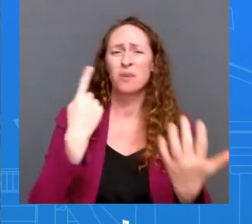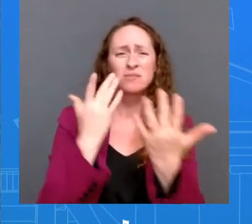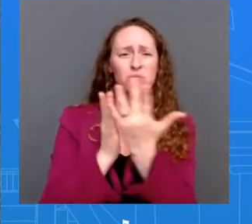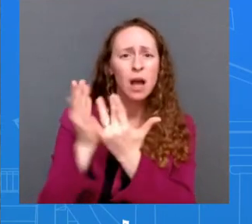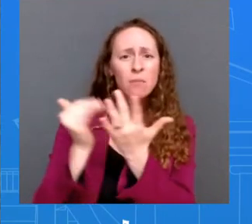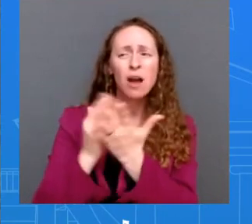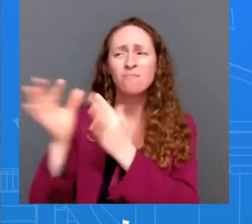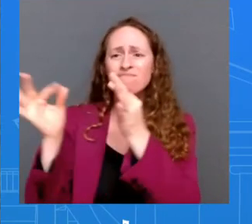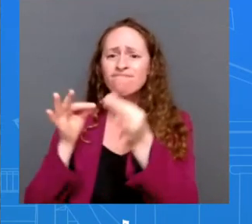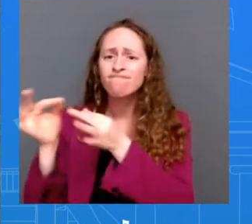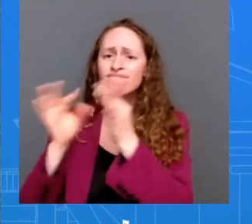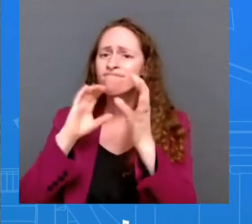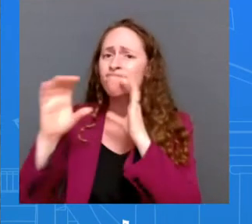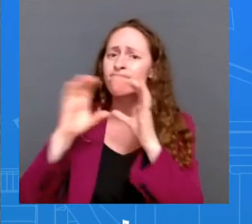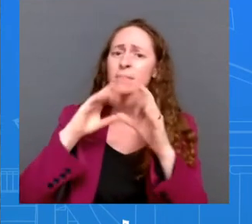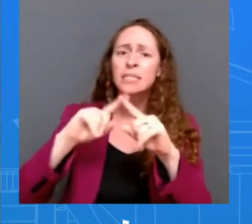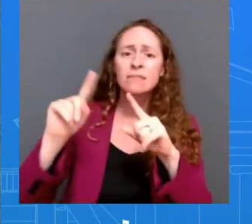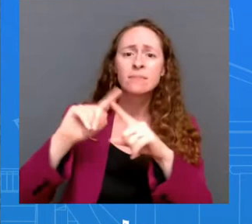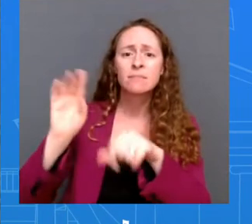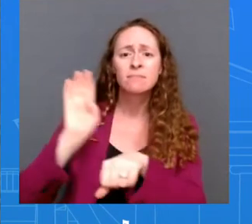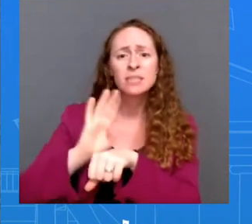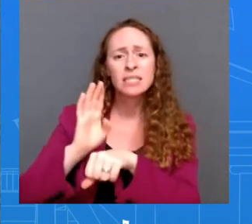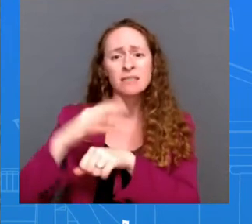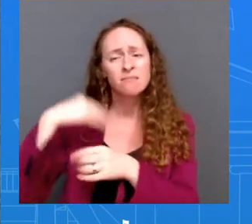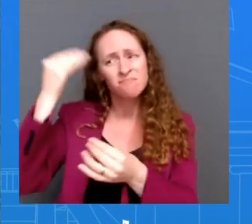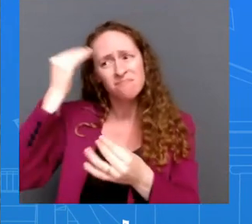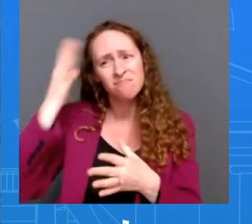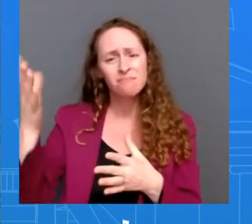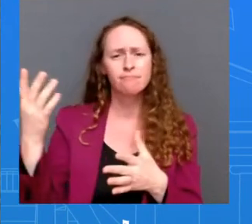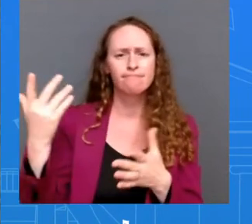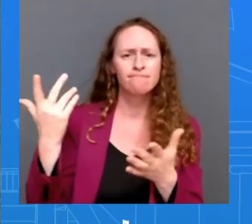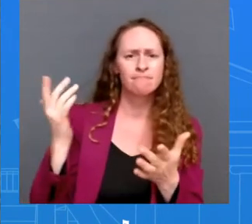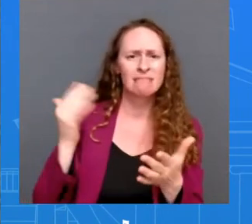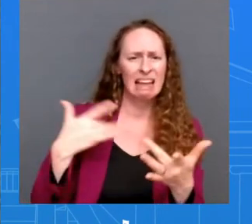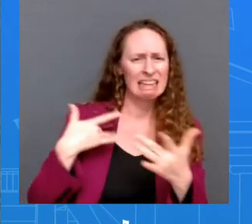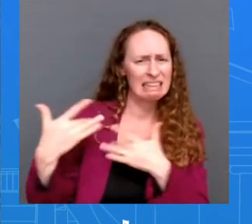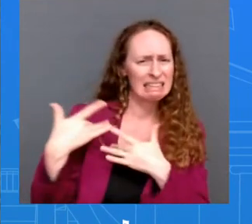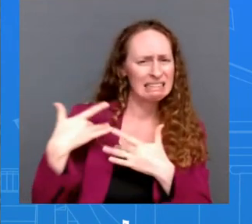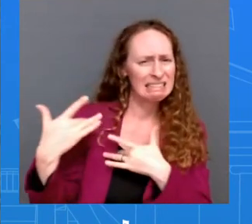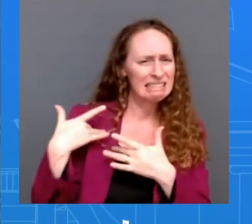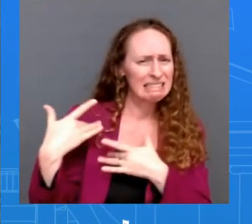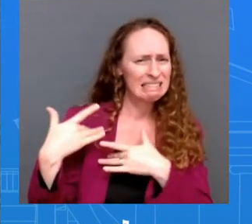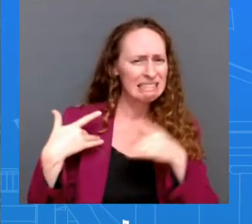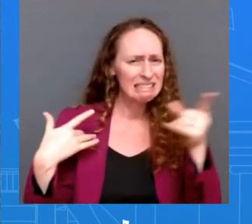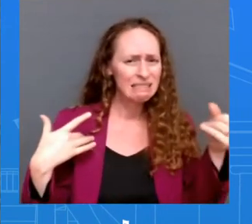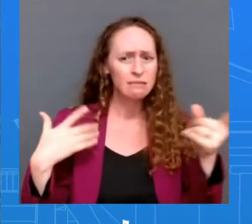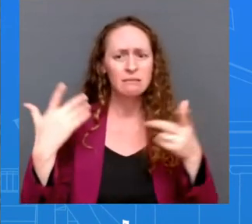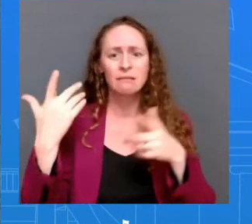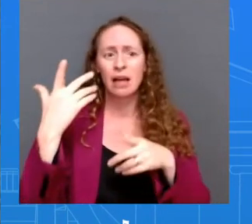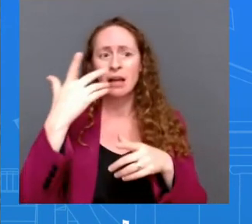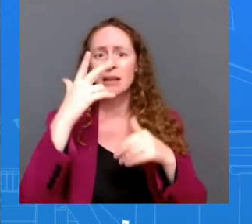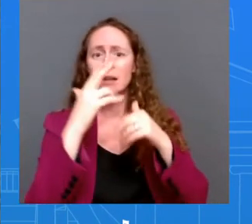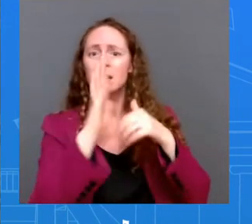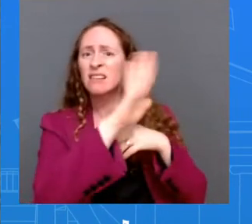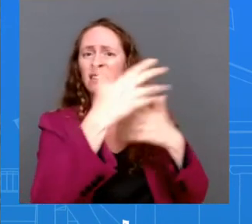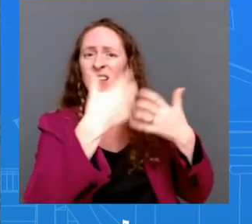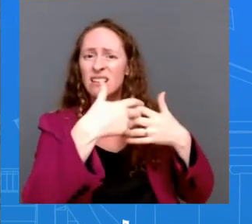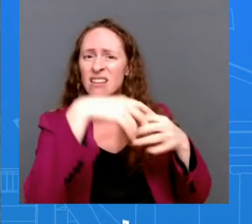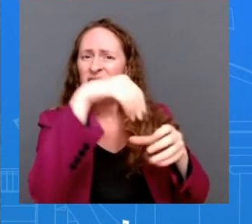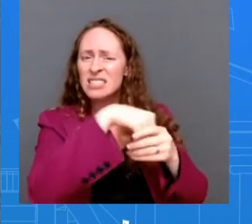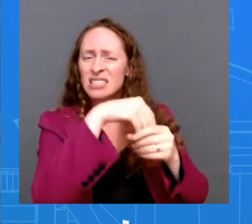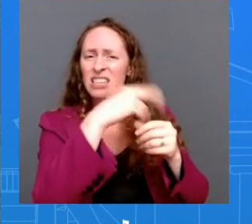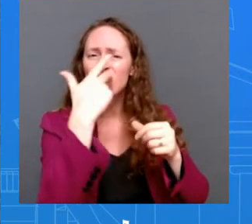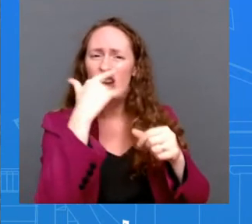regarding operations in or with China. But they're private companies, and they make